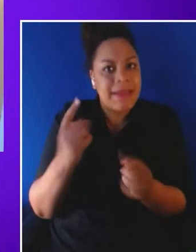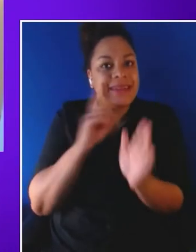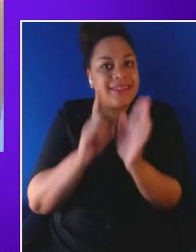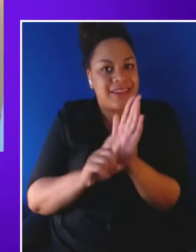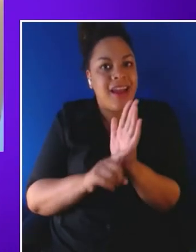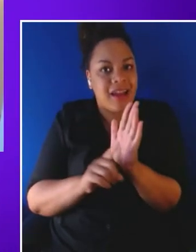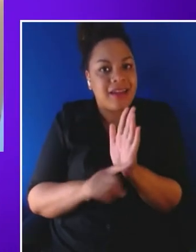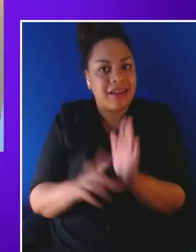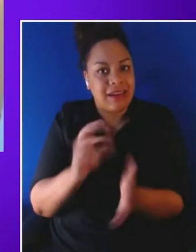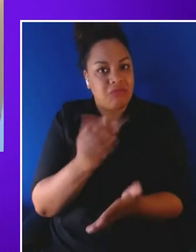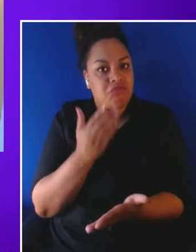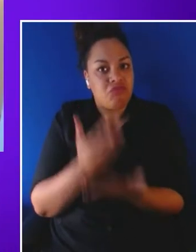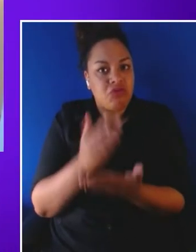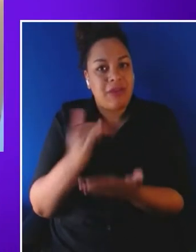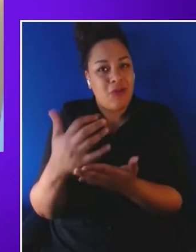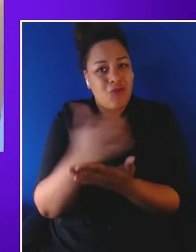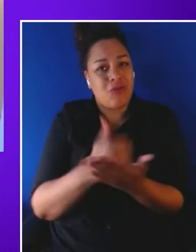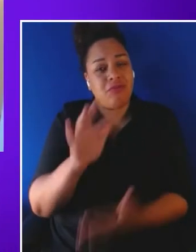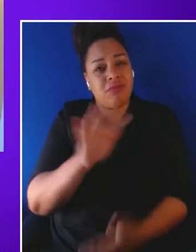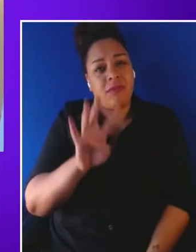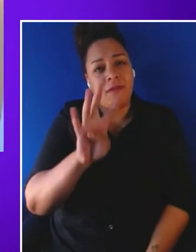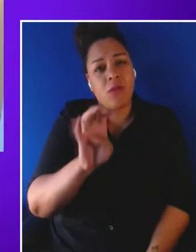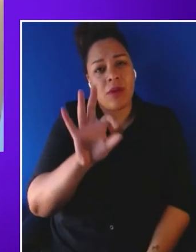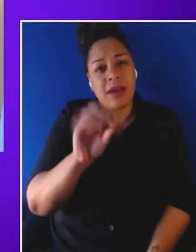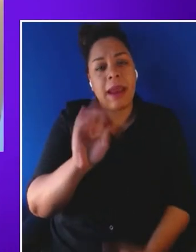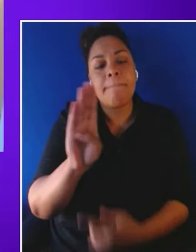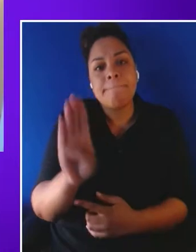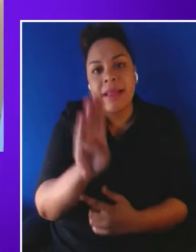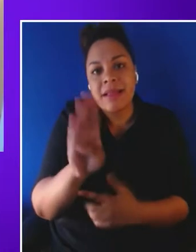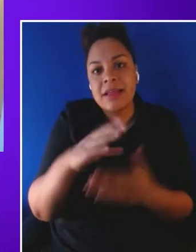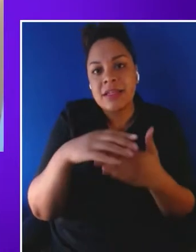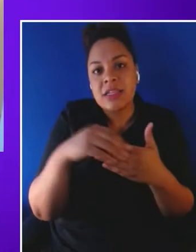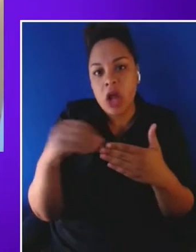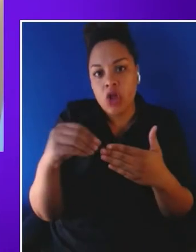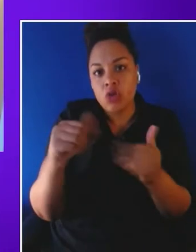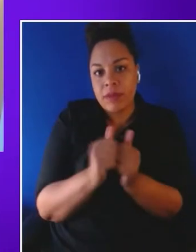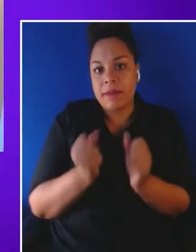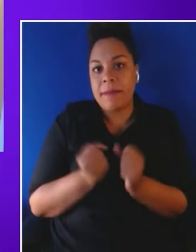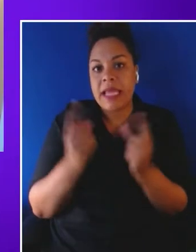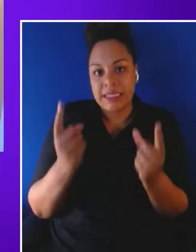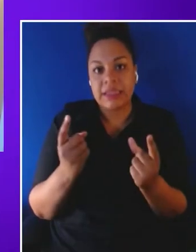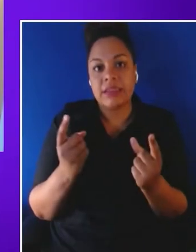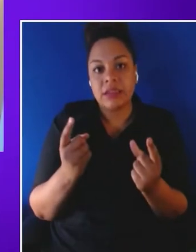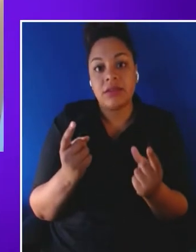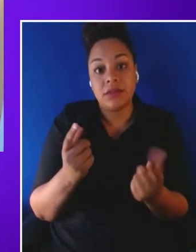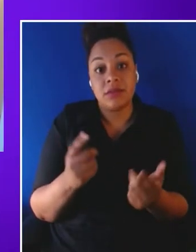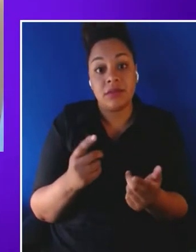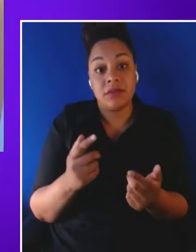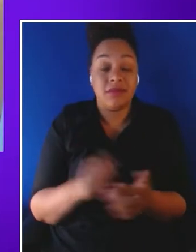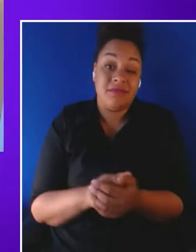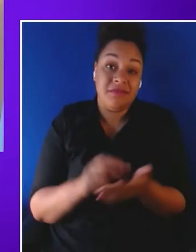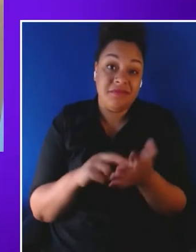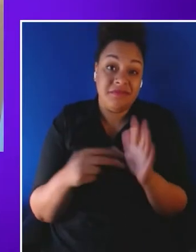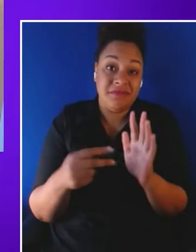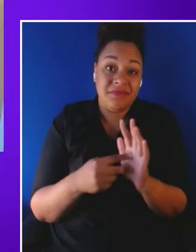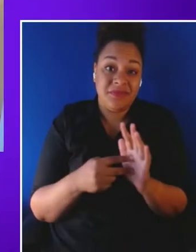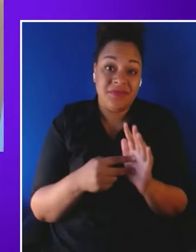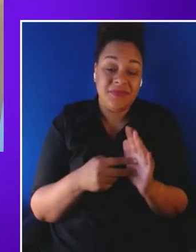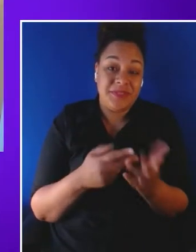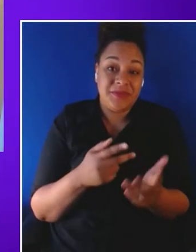is approximately $490 billion in discretionary spending. So you're really sort of, you